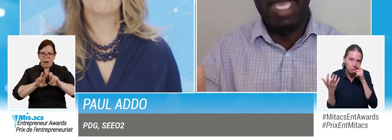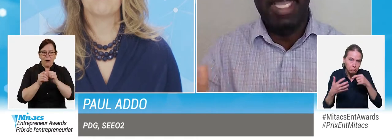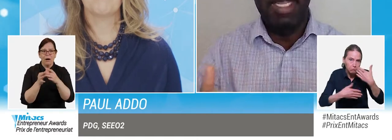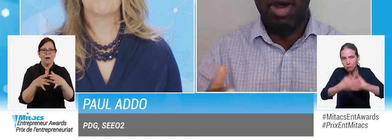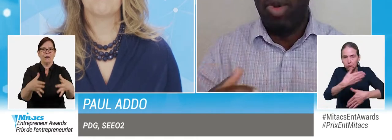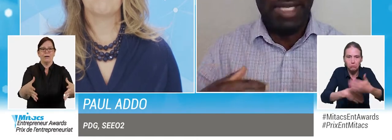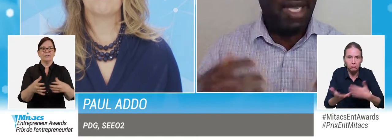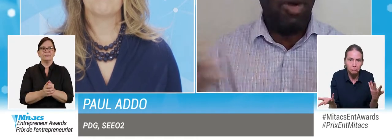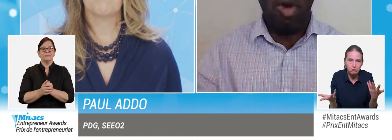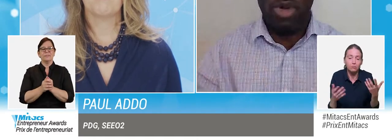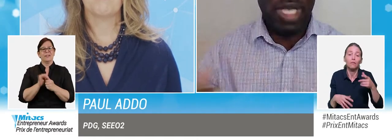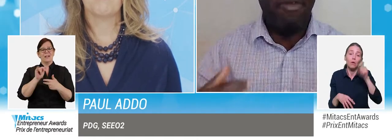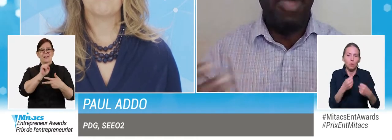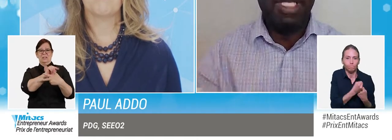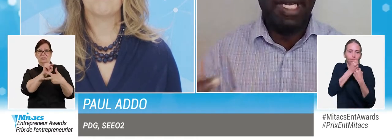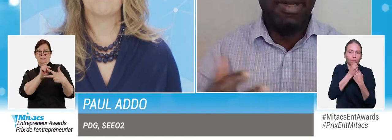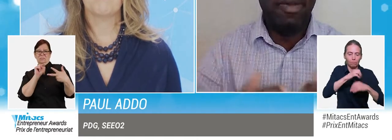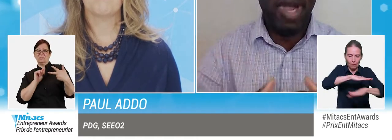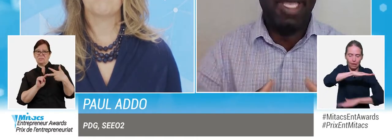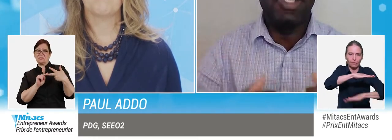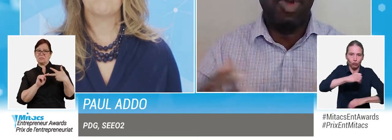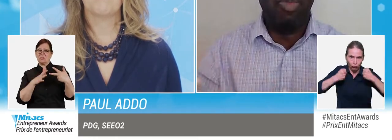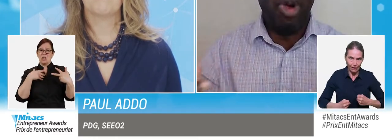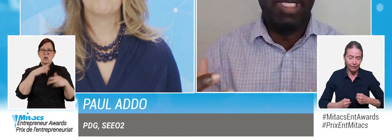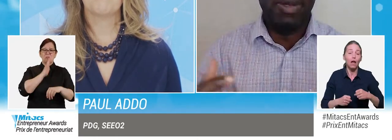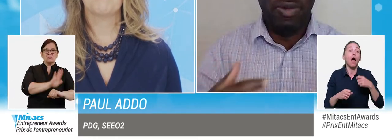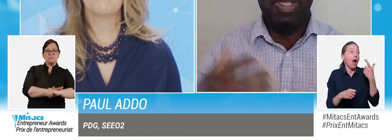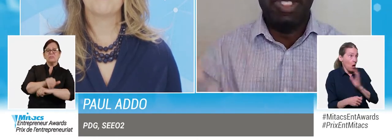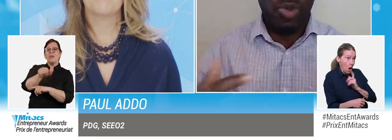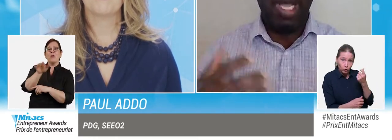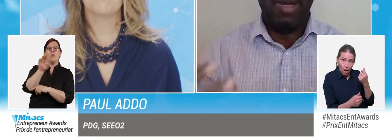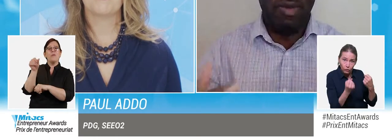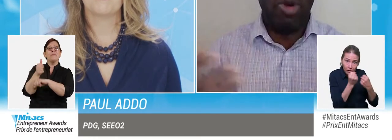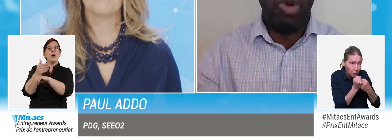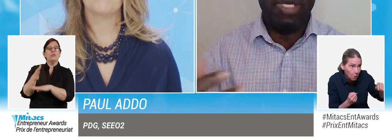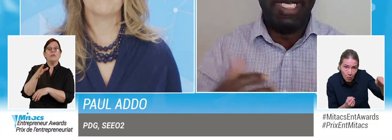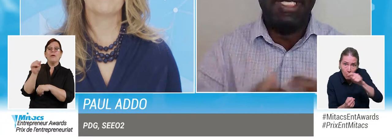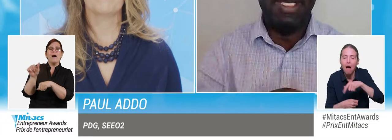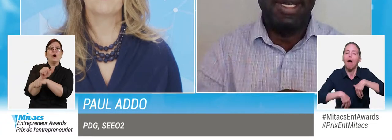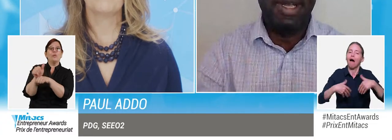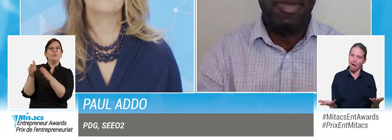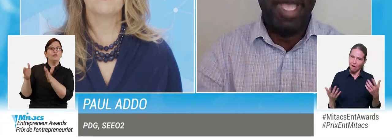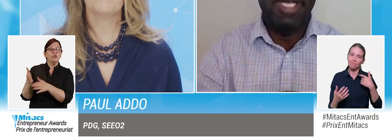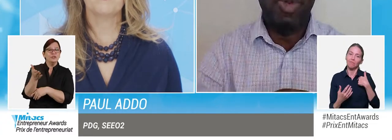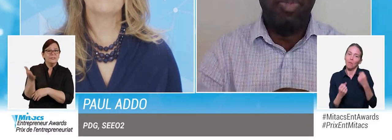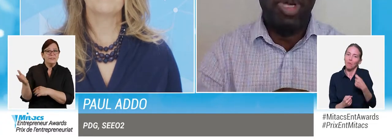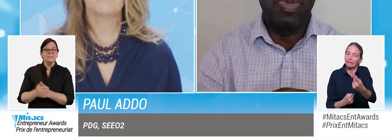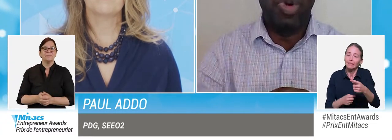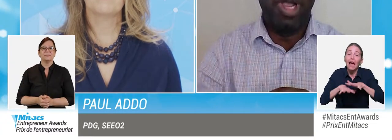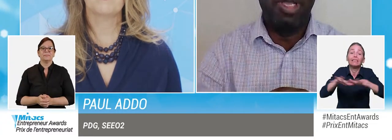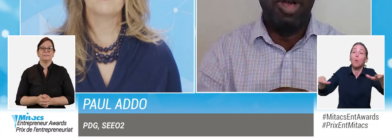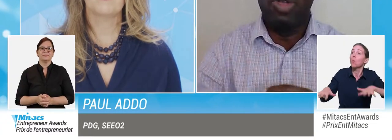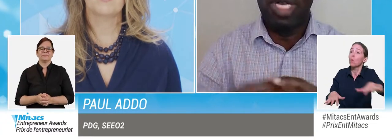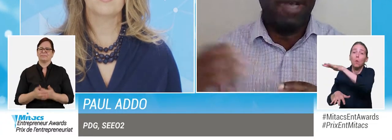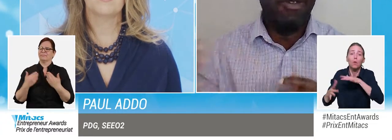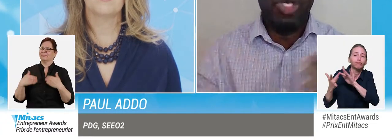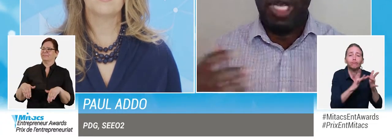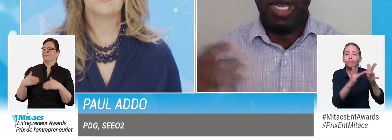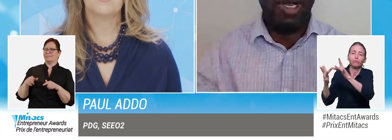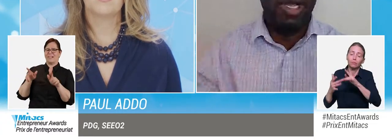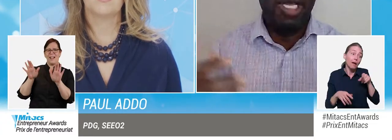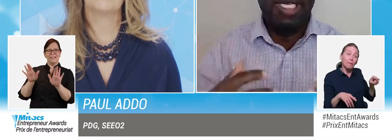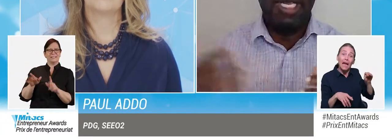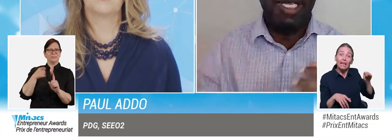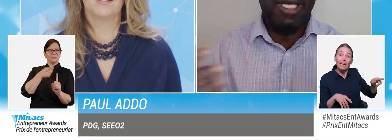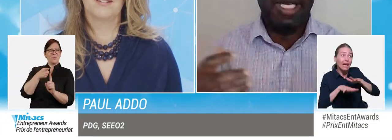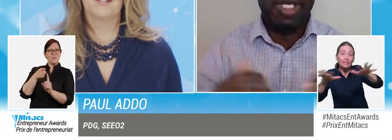At the beginning, you know, we attend almost every meeting, but it gets to a point just to learn, because when we started, but it gets to a point where, you know, you just have to